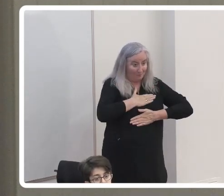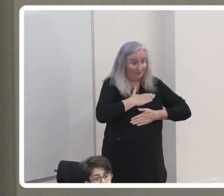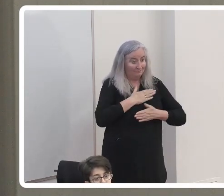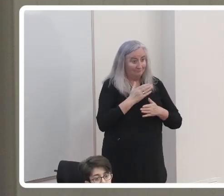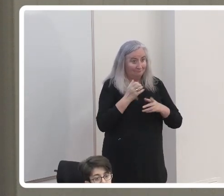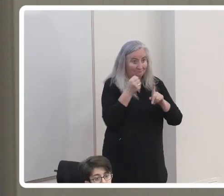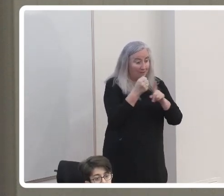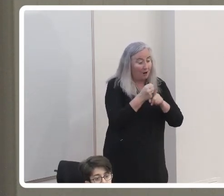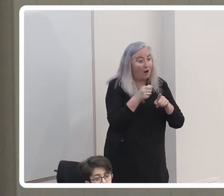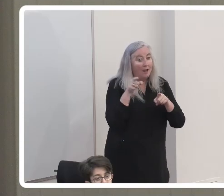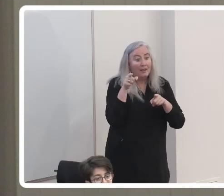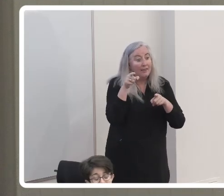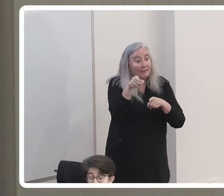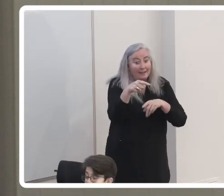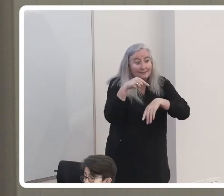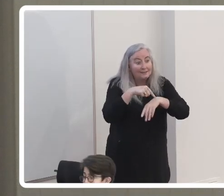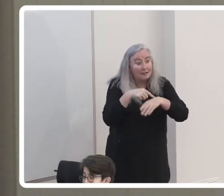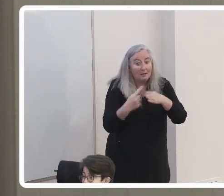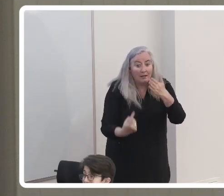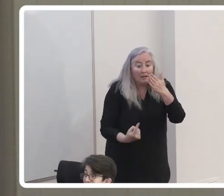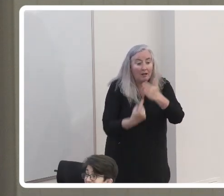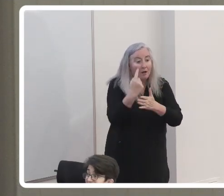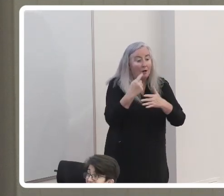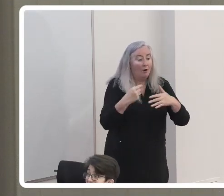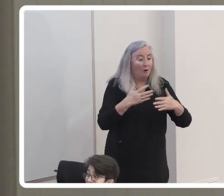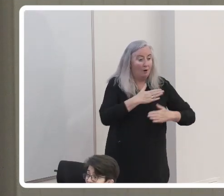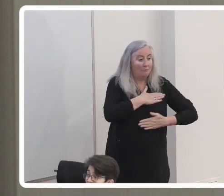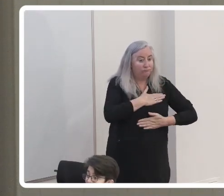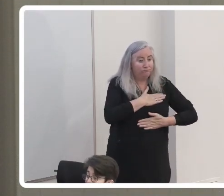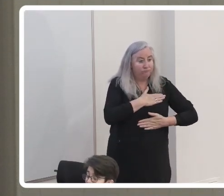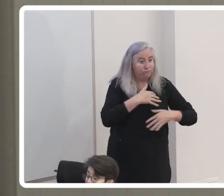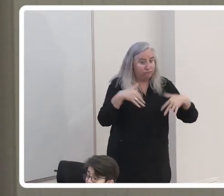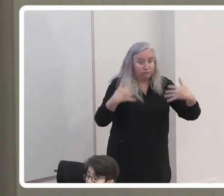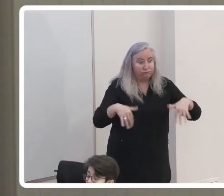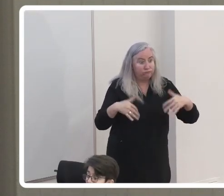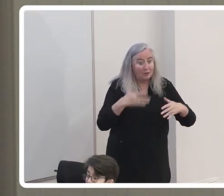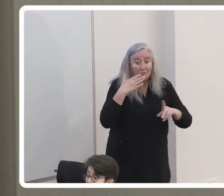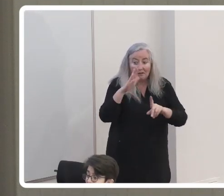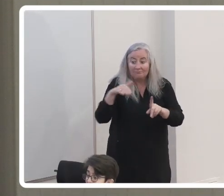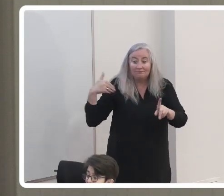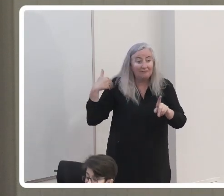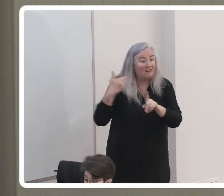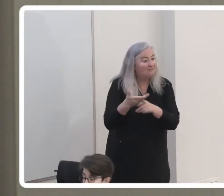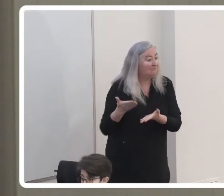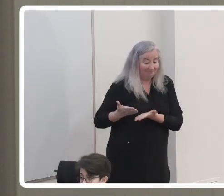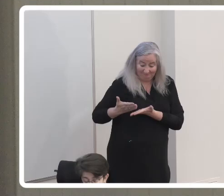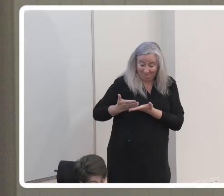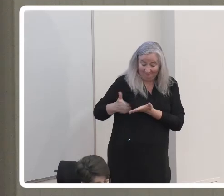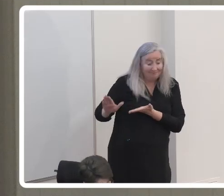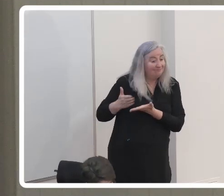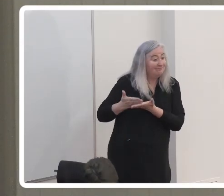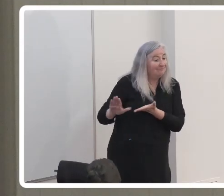a moving moment, because it turned out that all those previously dismissed efforts, our